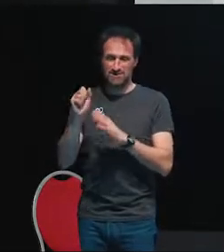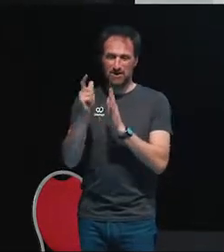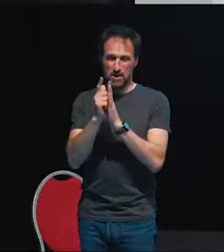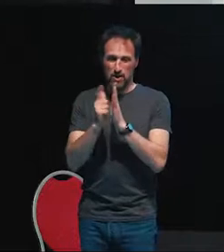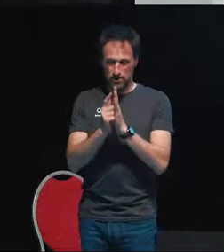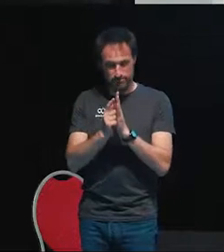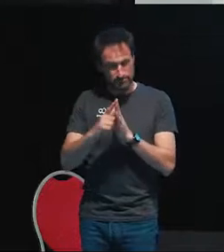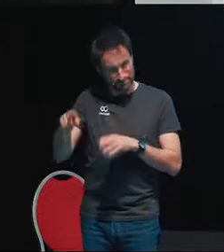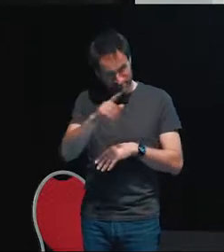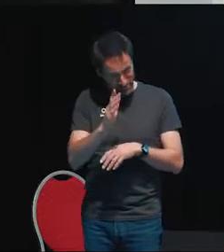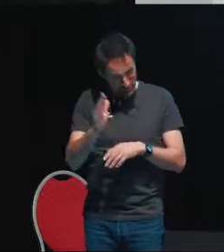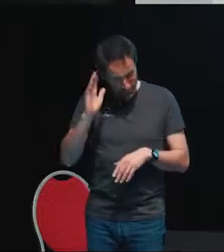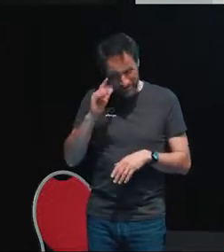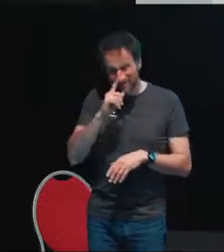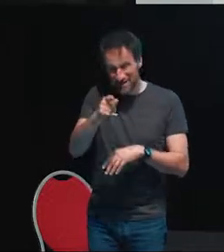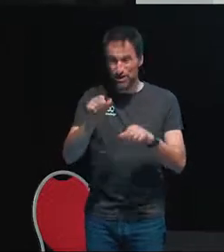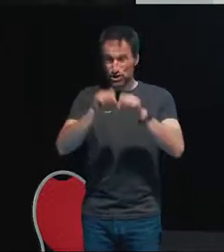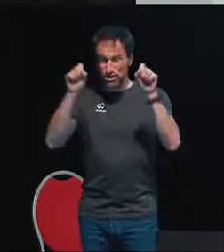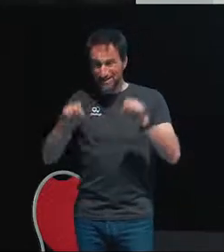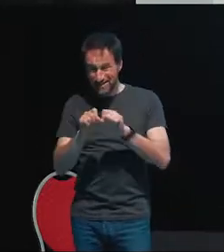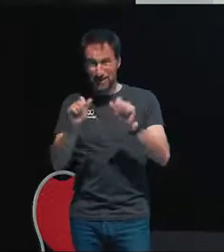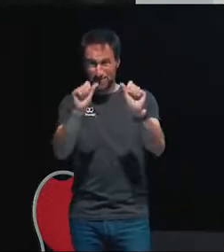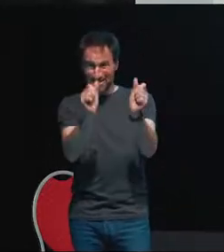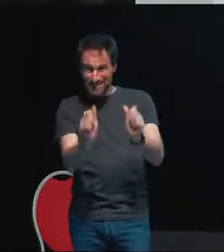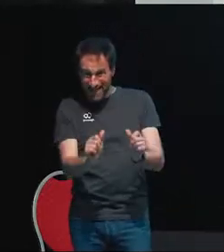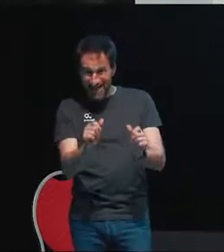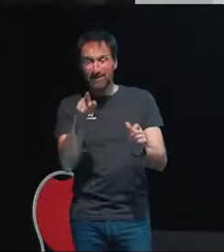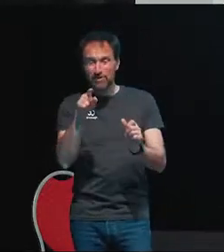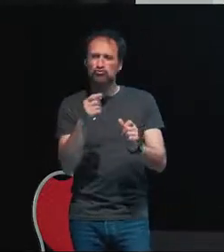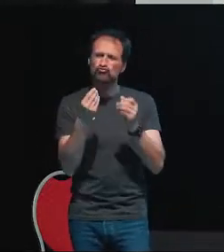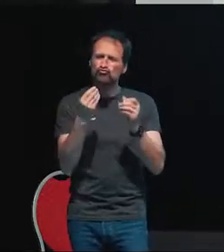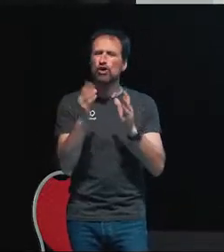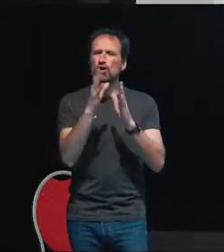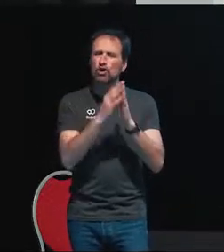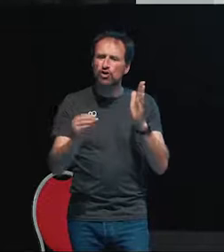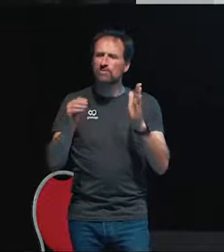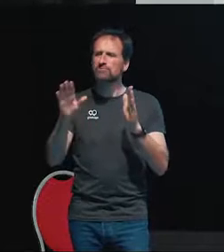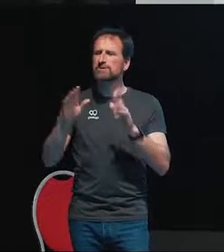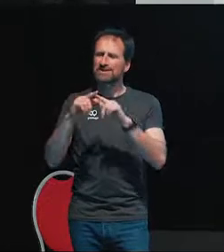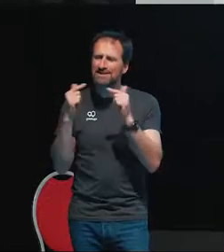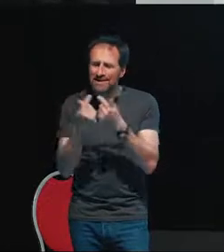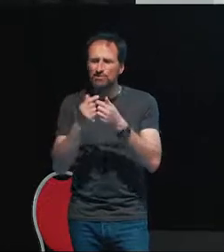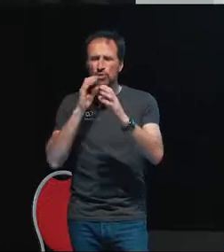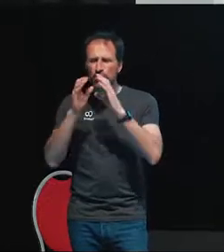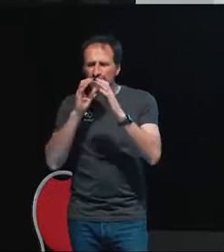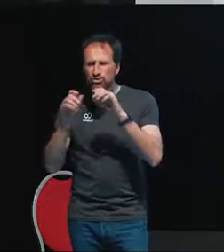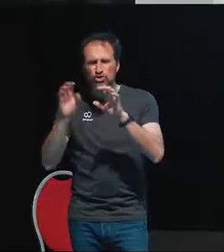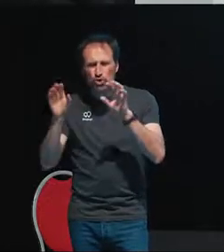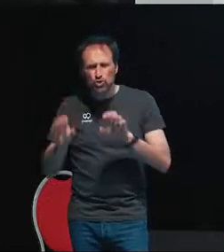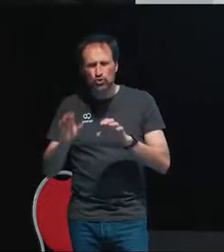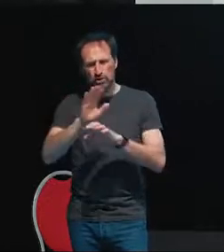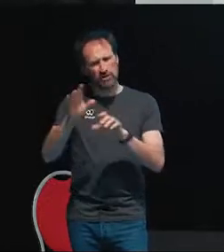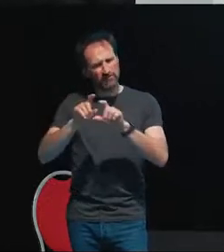when you design a system you're very likely to copy the way that your teams and communication structures are set up in your company